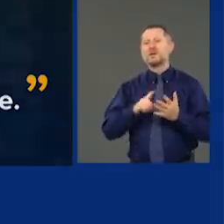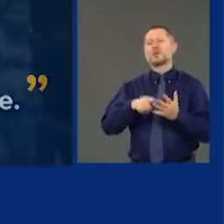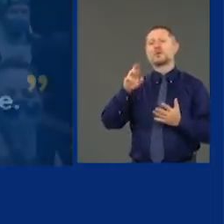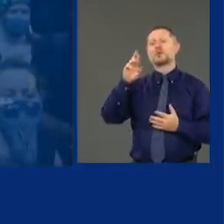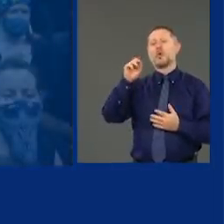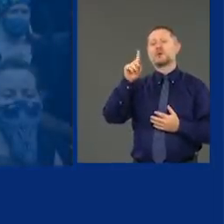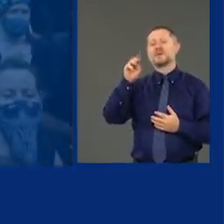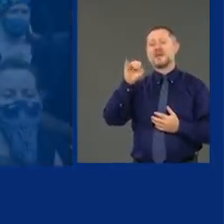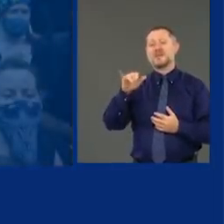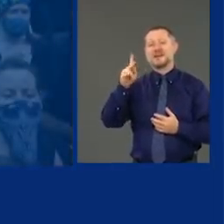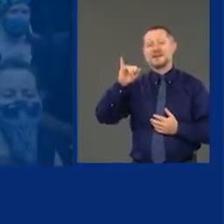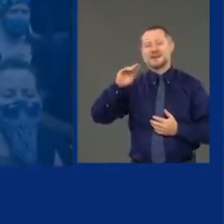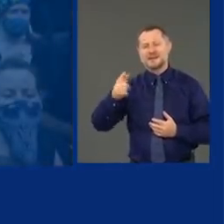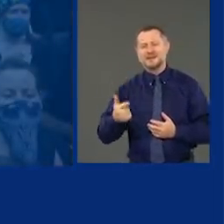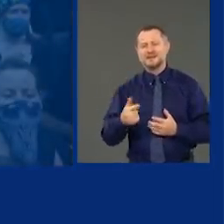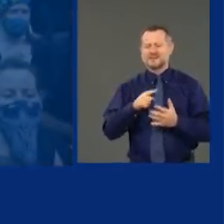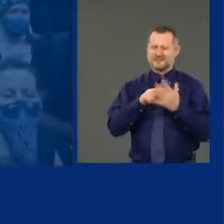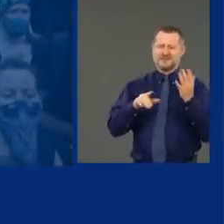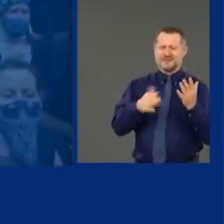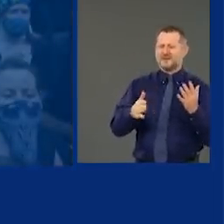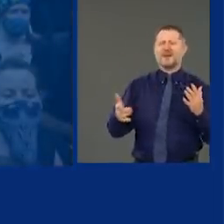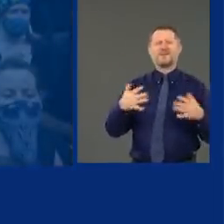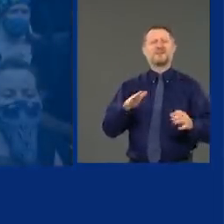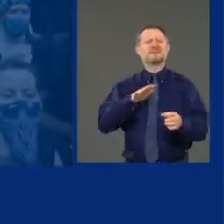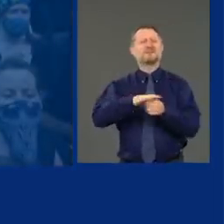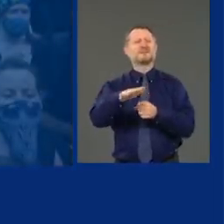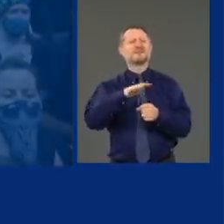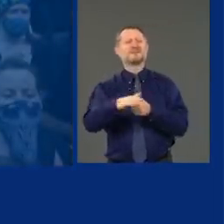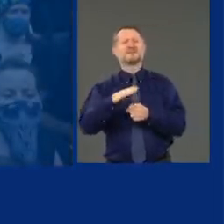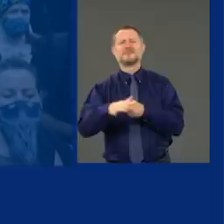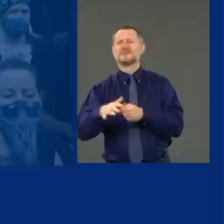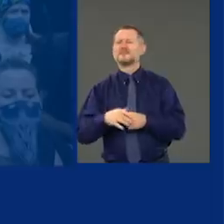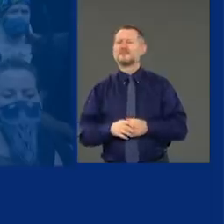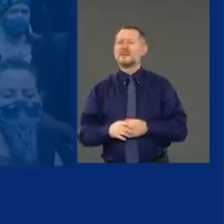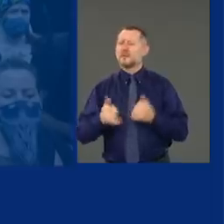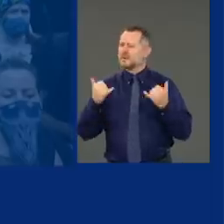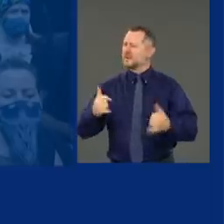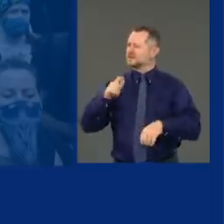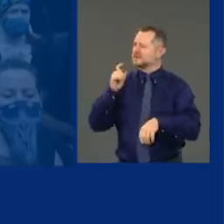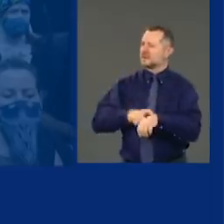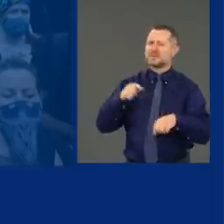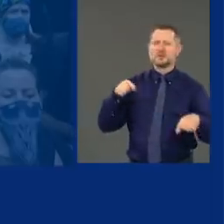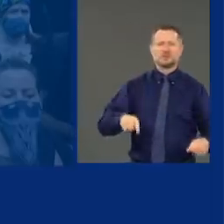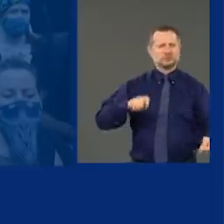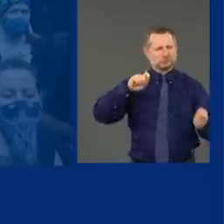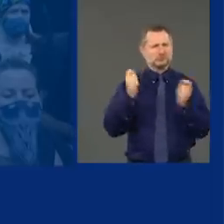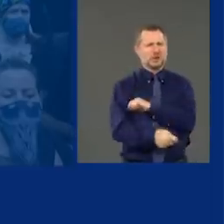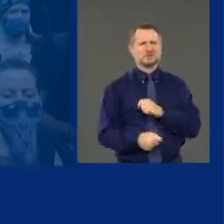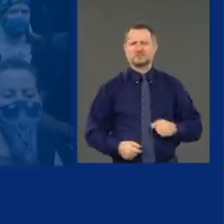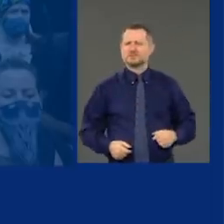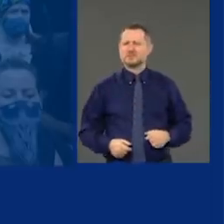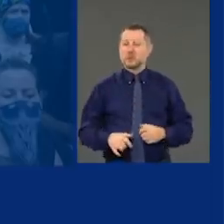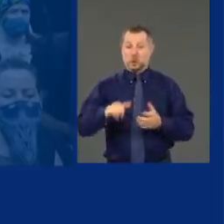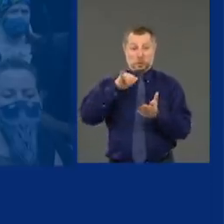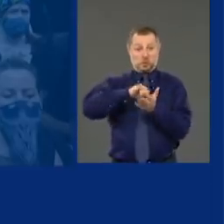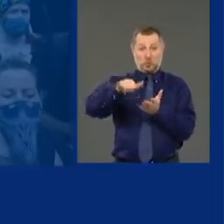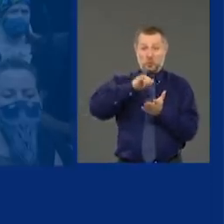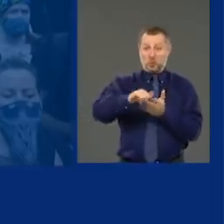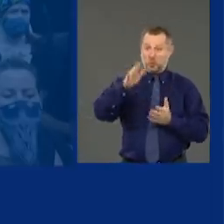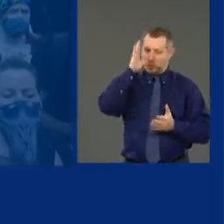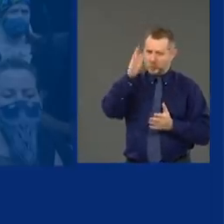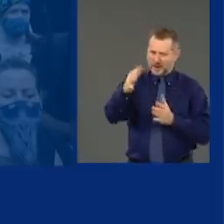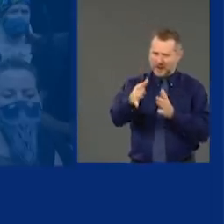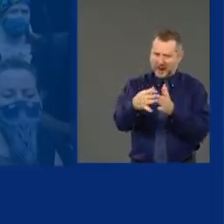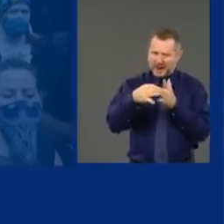end? And I think they're right. This is a national moment for change, and New York is going to lead